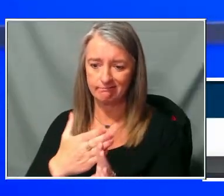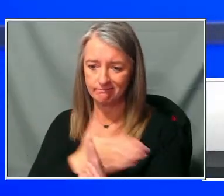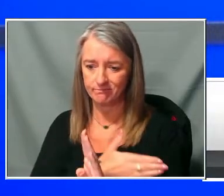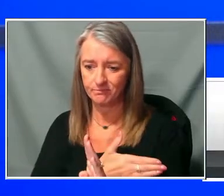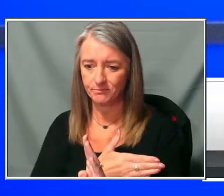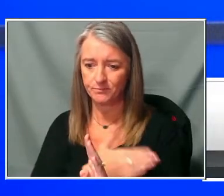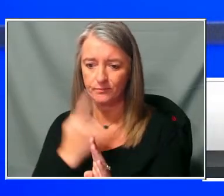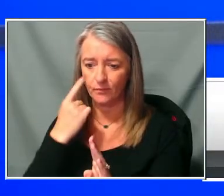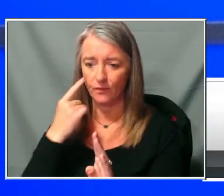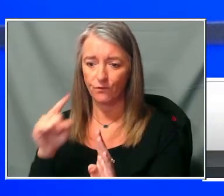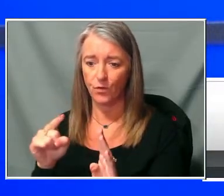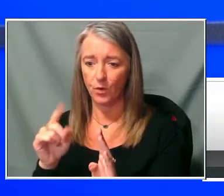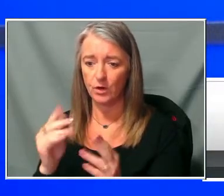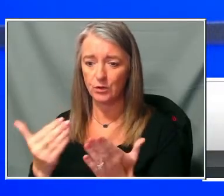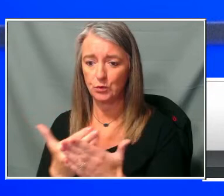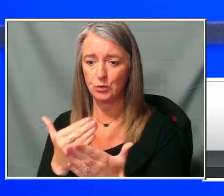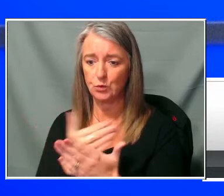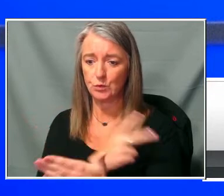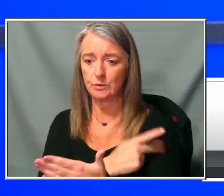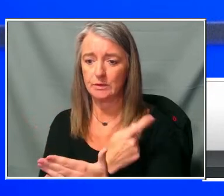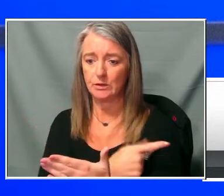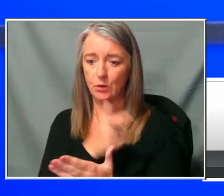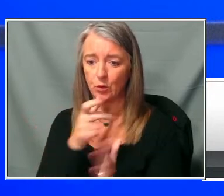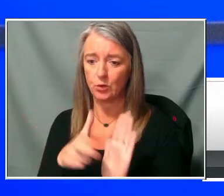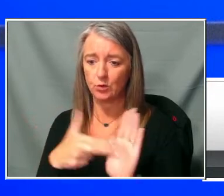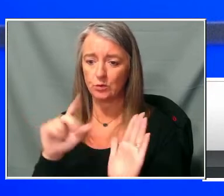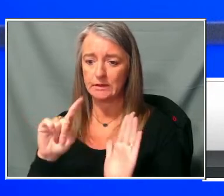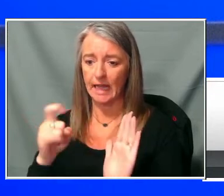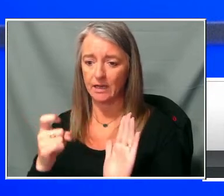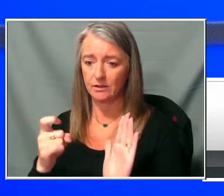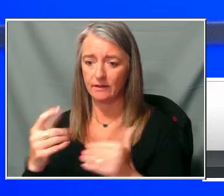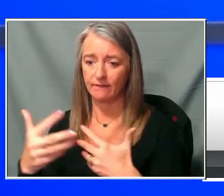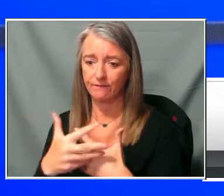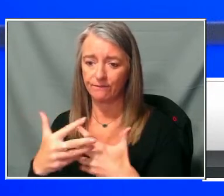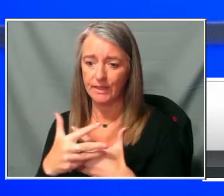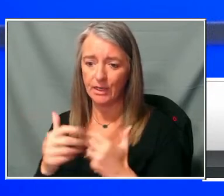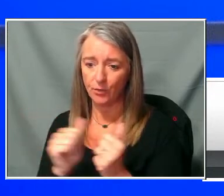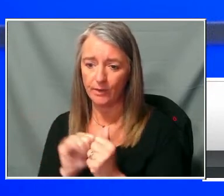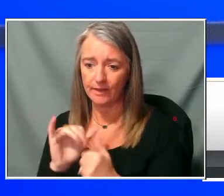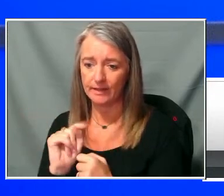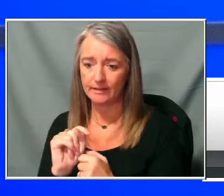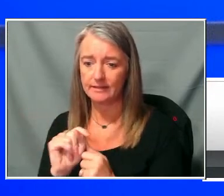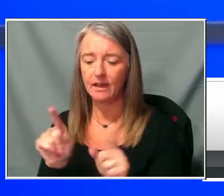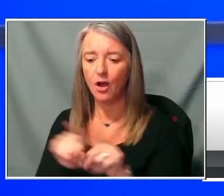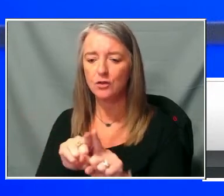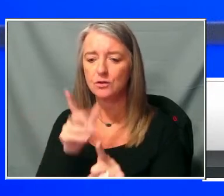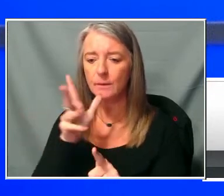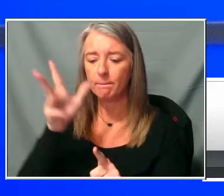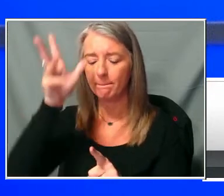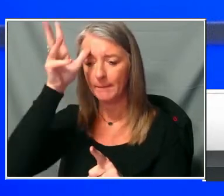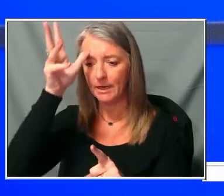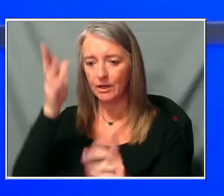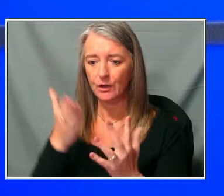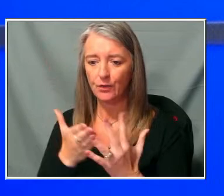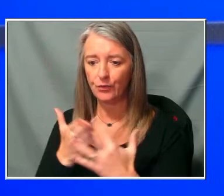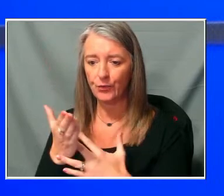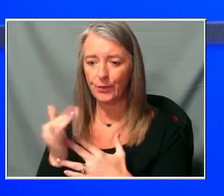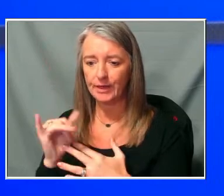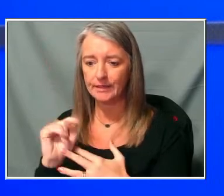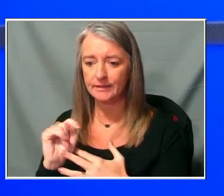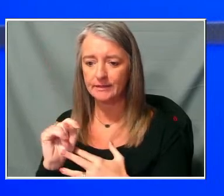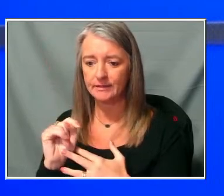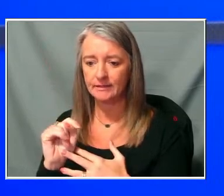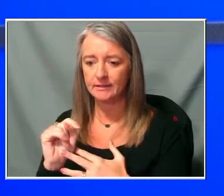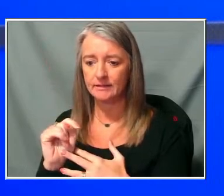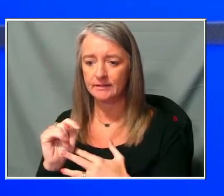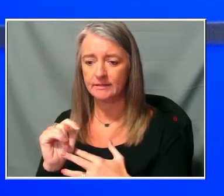for new patients that are diagnosed and the fear that comes with that. Even as a parent going through this, you would